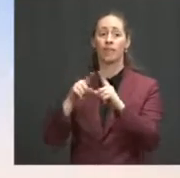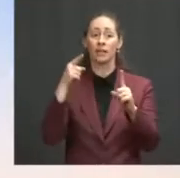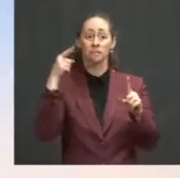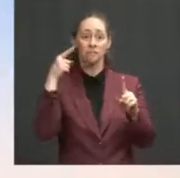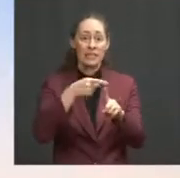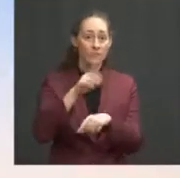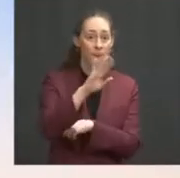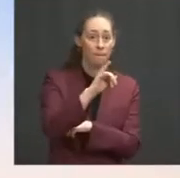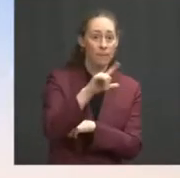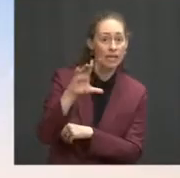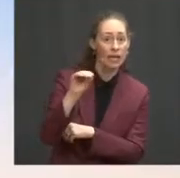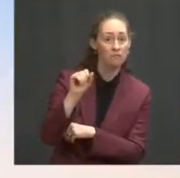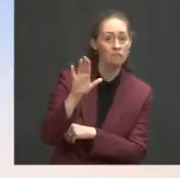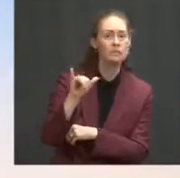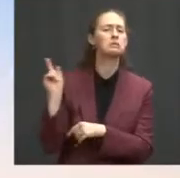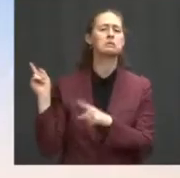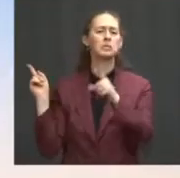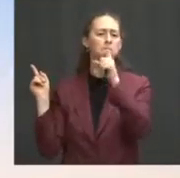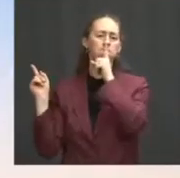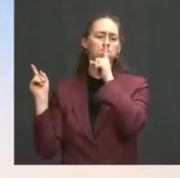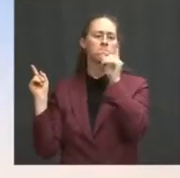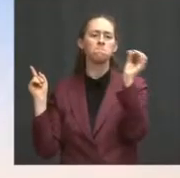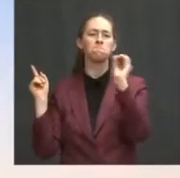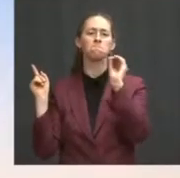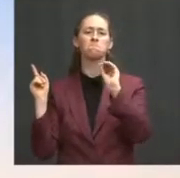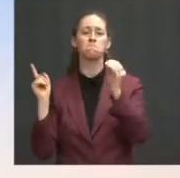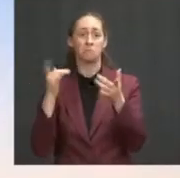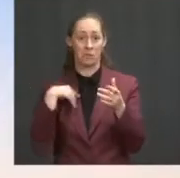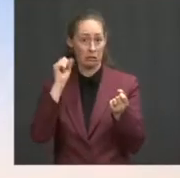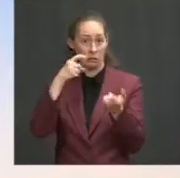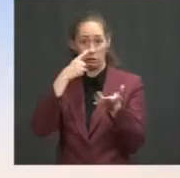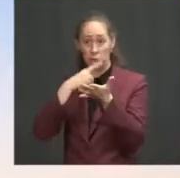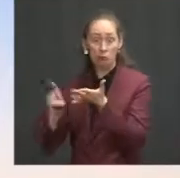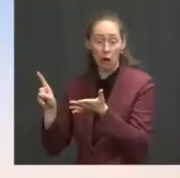today. If we do have one after the briefing, I'll make that available to all of you. Go ahead. Thank you, Jen. What does the White House think?